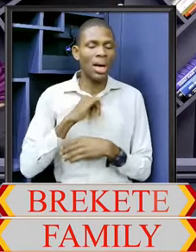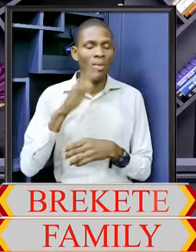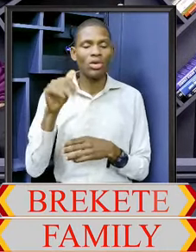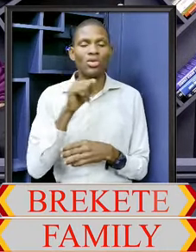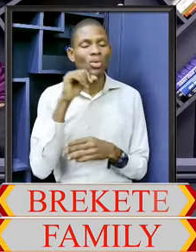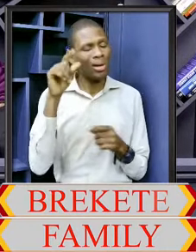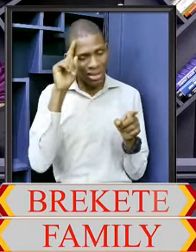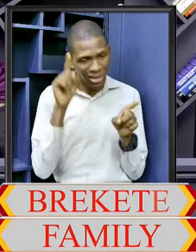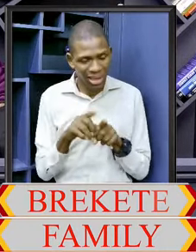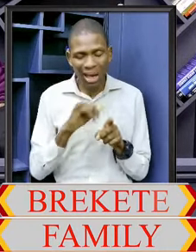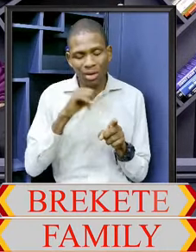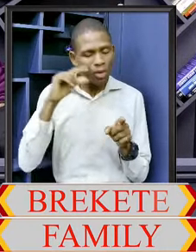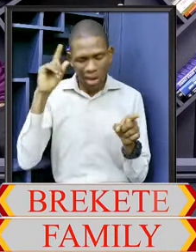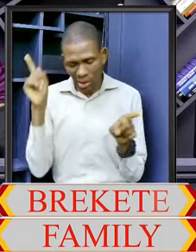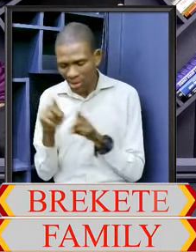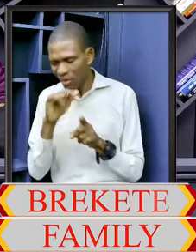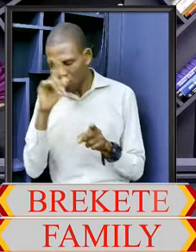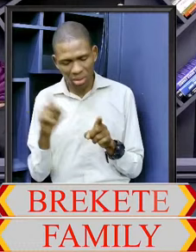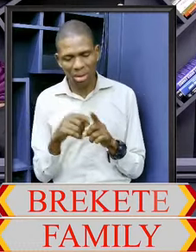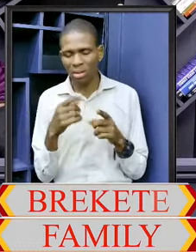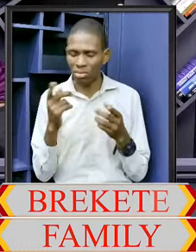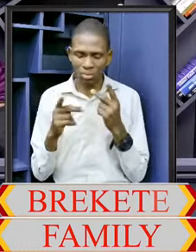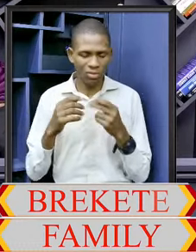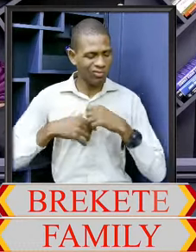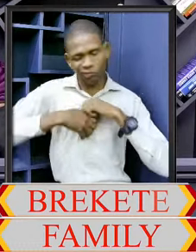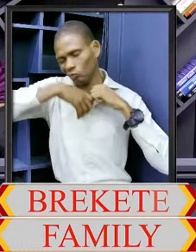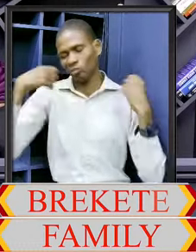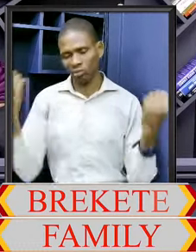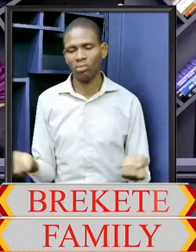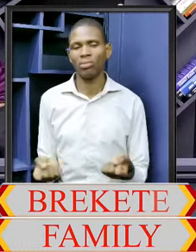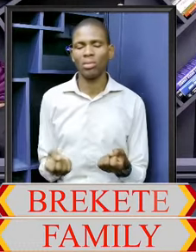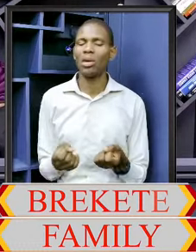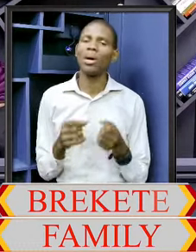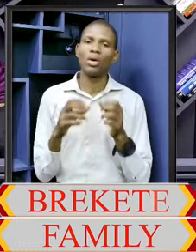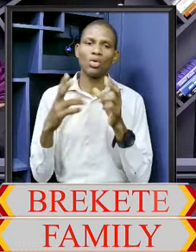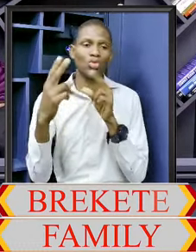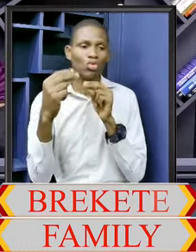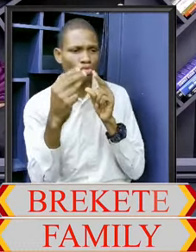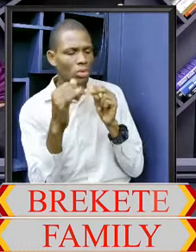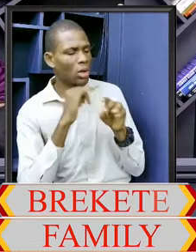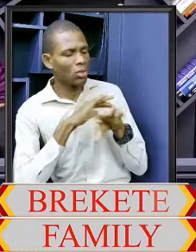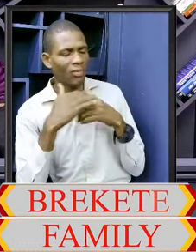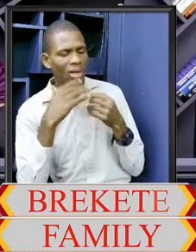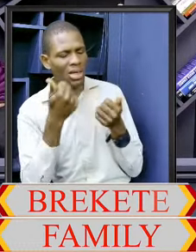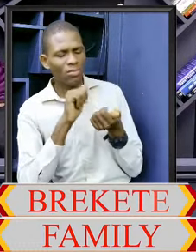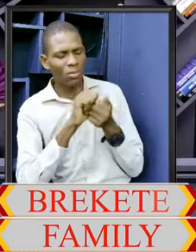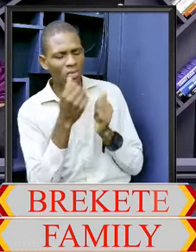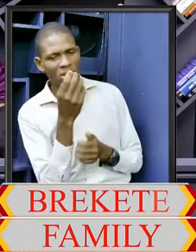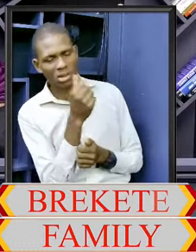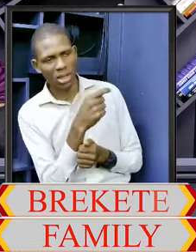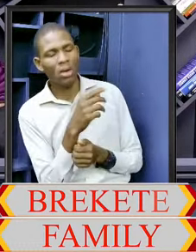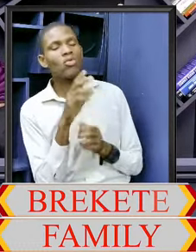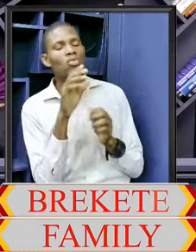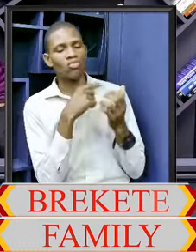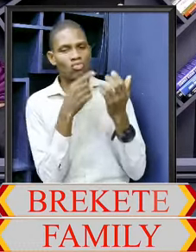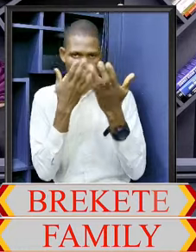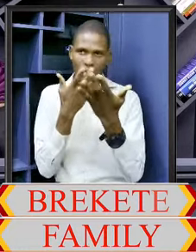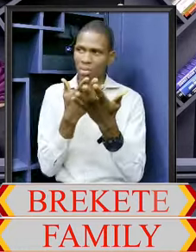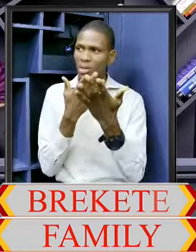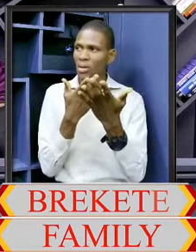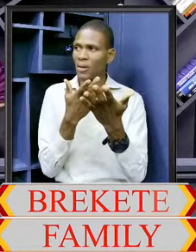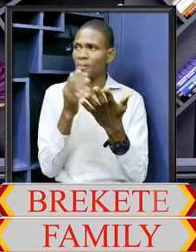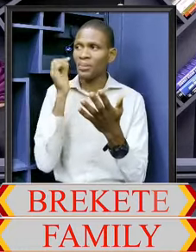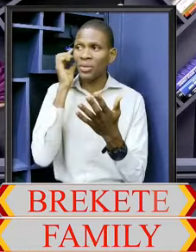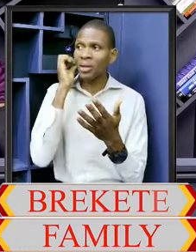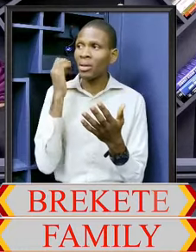I no go agree. Now they tear clothes for back. No. I don't have any issue with them. Hold on. You get